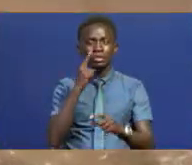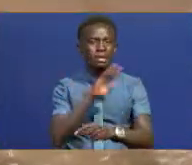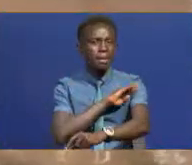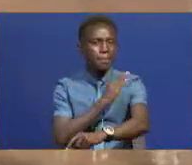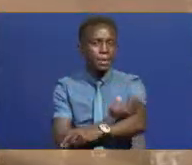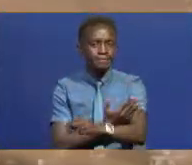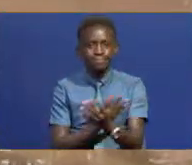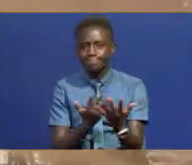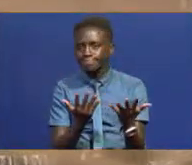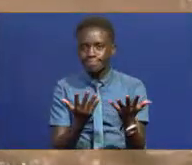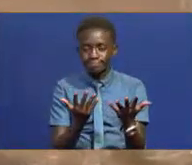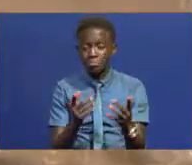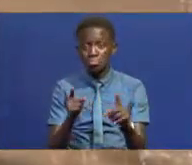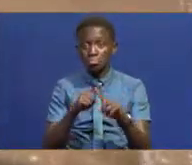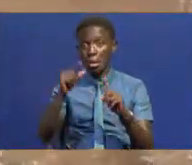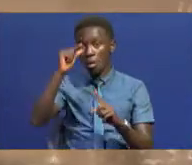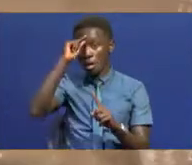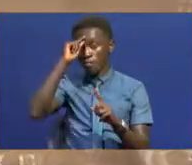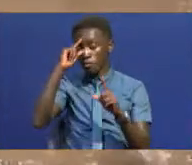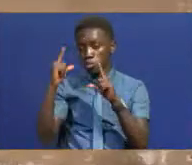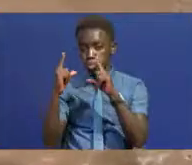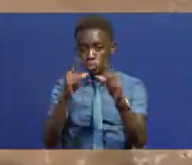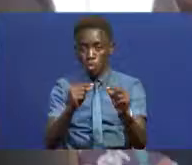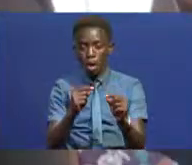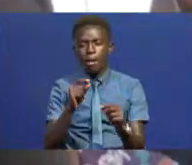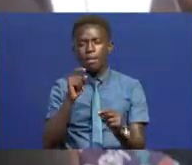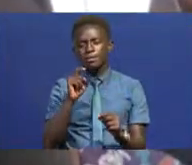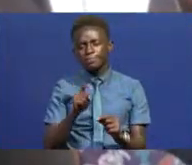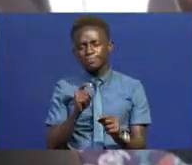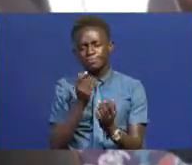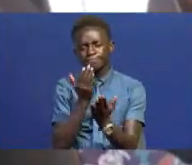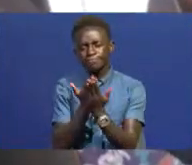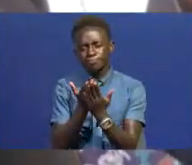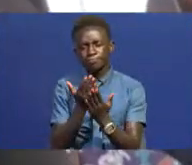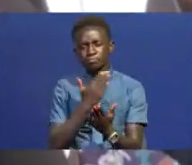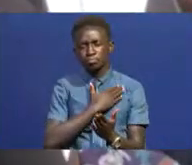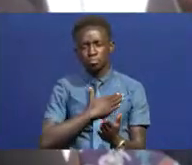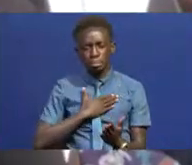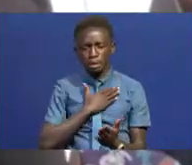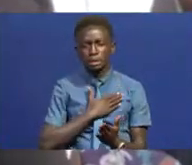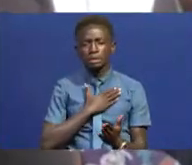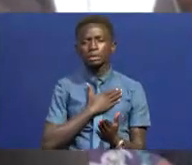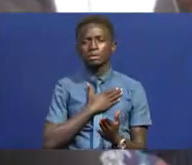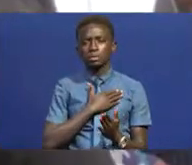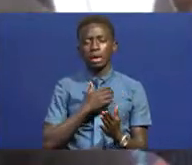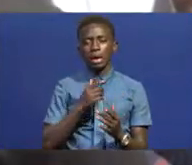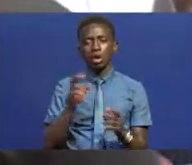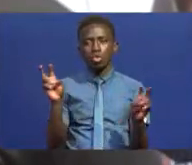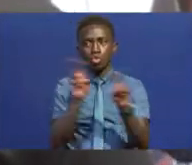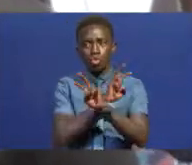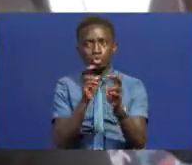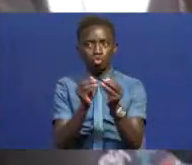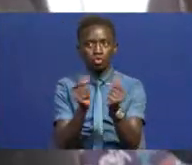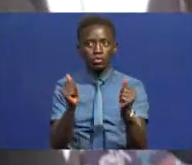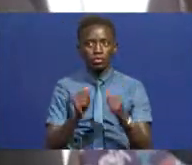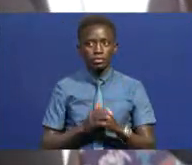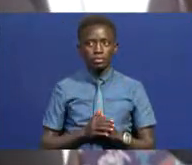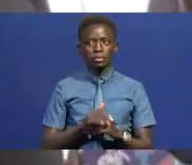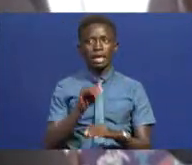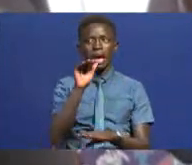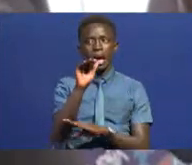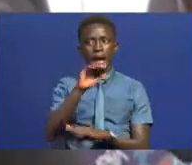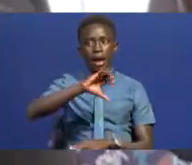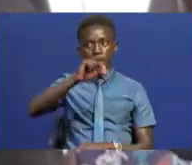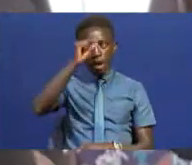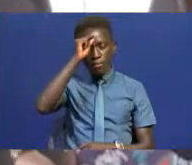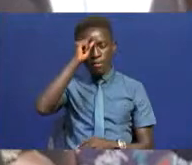urged to urgently prioritize climate change interventions. We call upon the county government to implement the